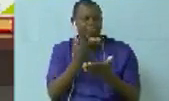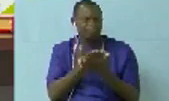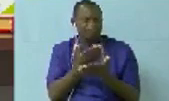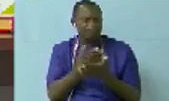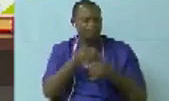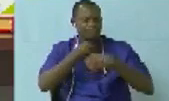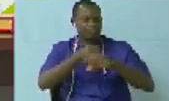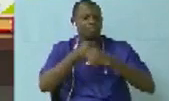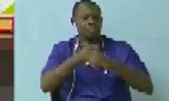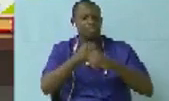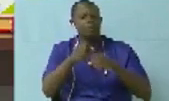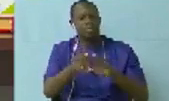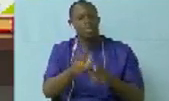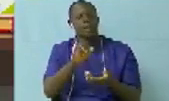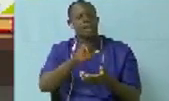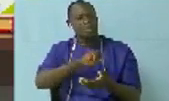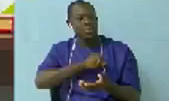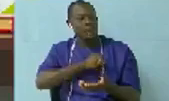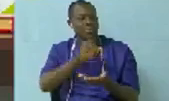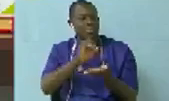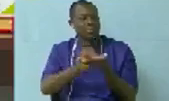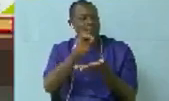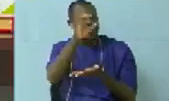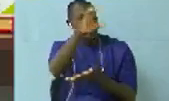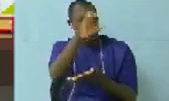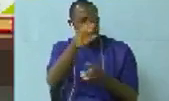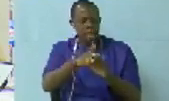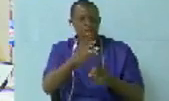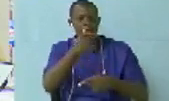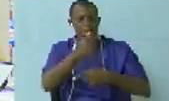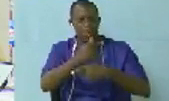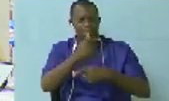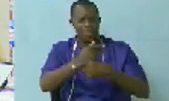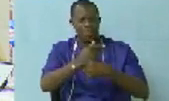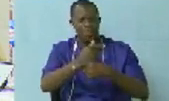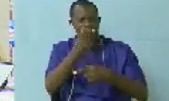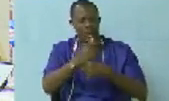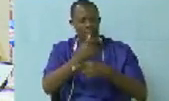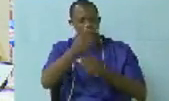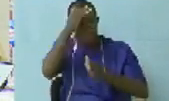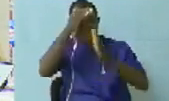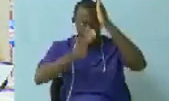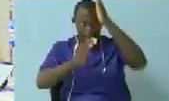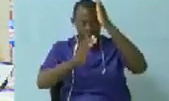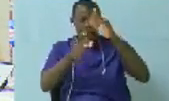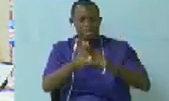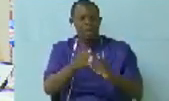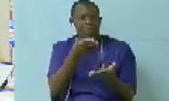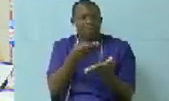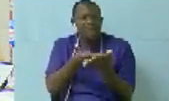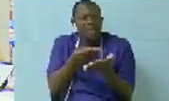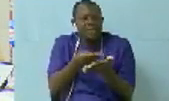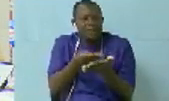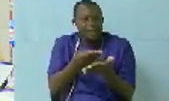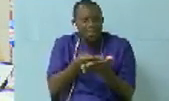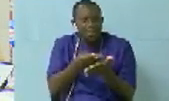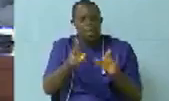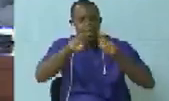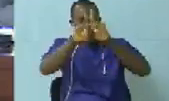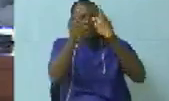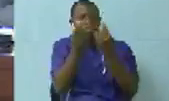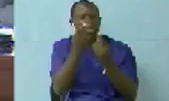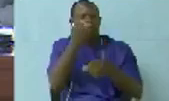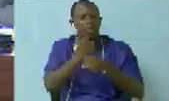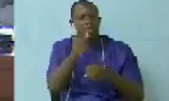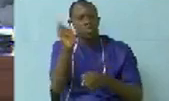to the Gambian Forces Finance Department as an accounts clerk. Birman karanga bang